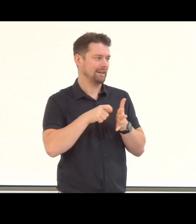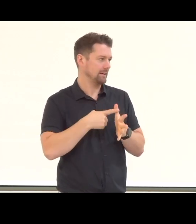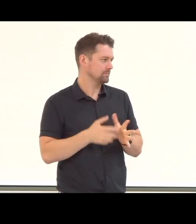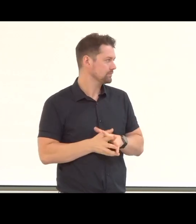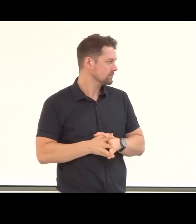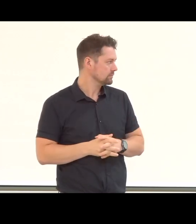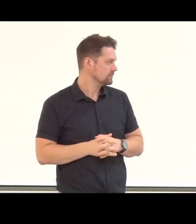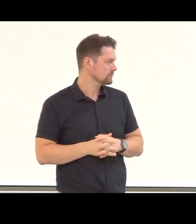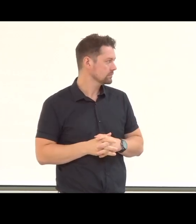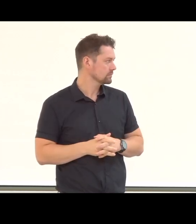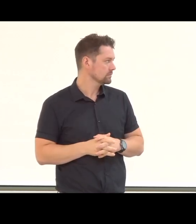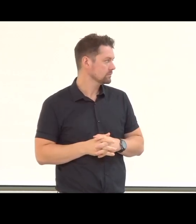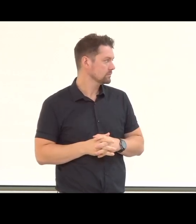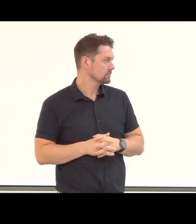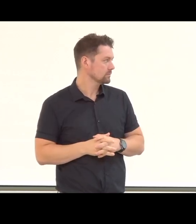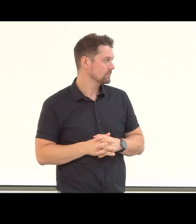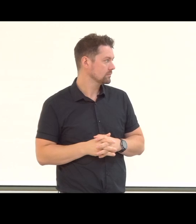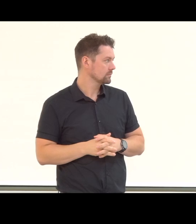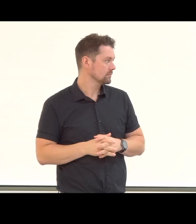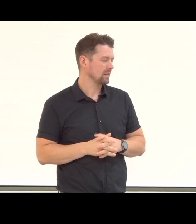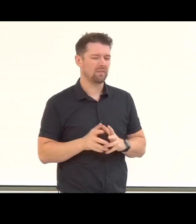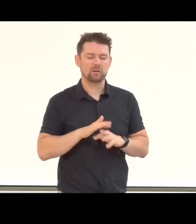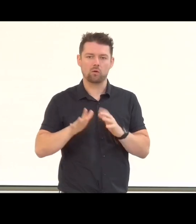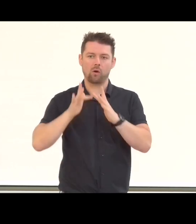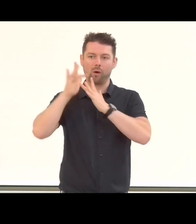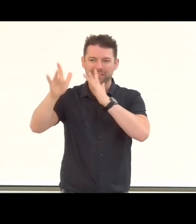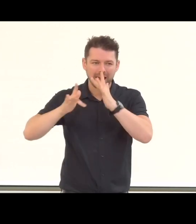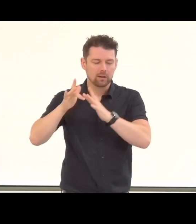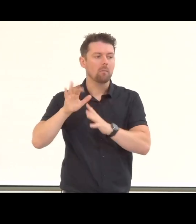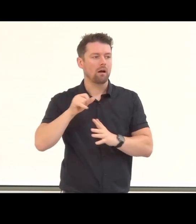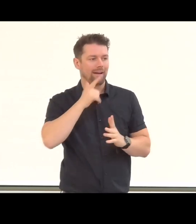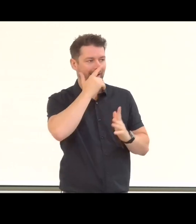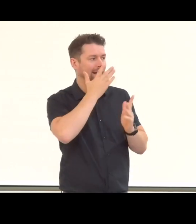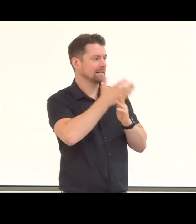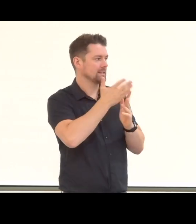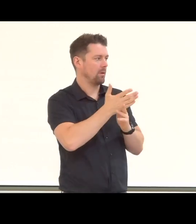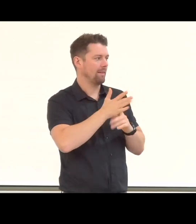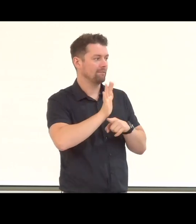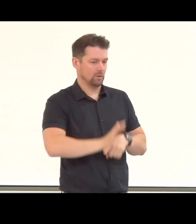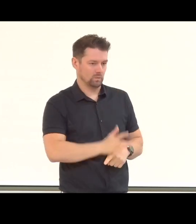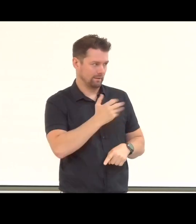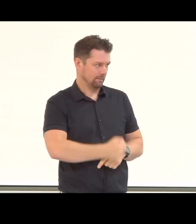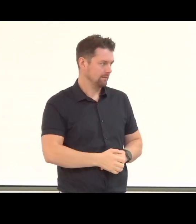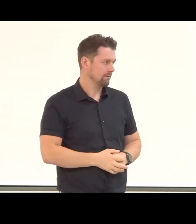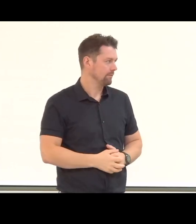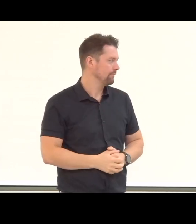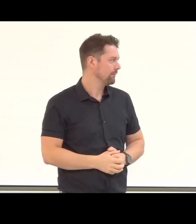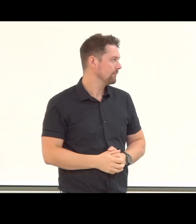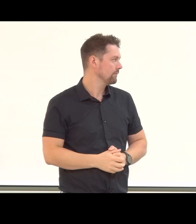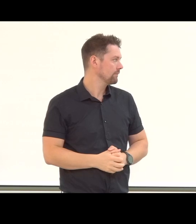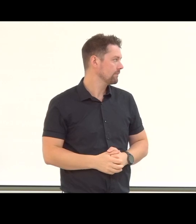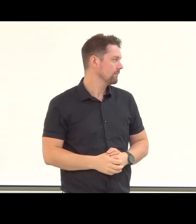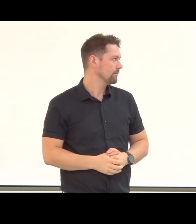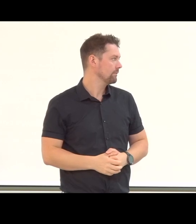Yeah, no, we have them. They're not online, but they are accessible via videos as well. Yes. Yeah, it's all video